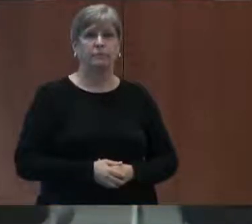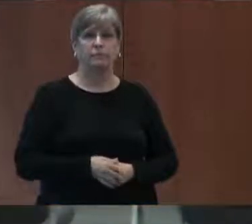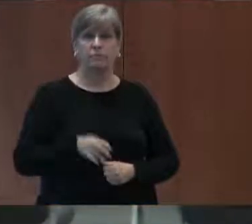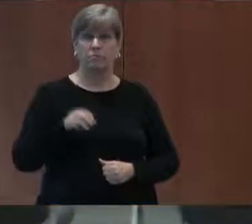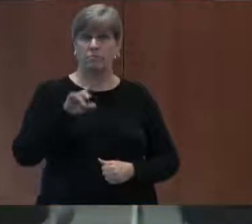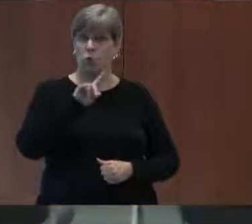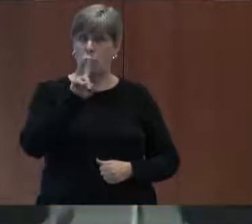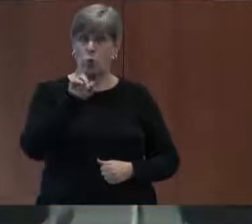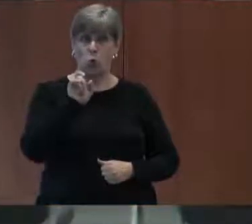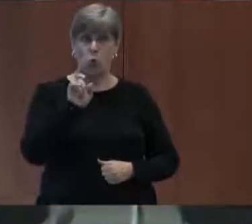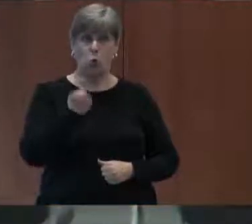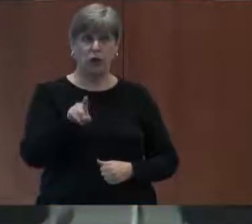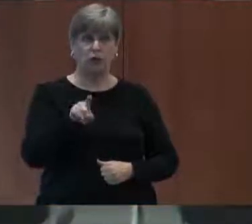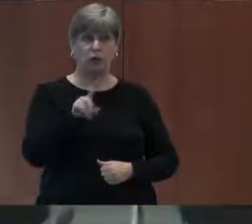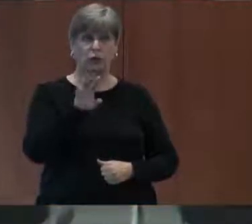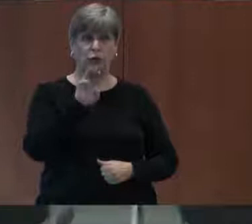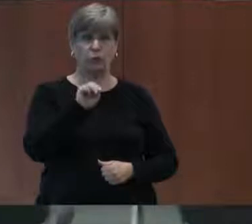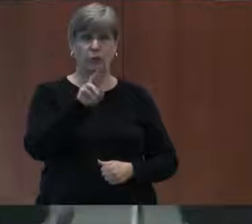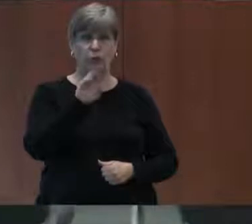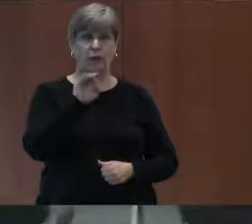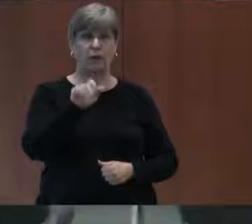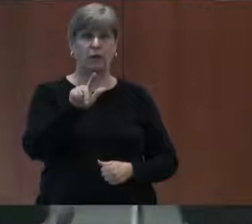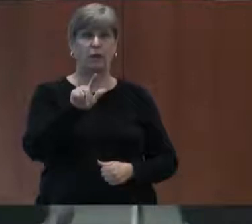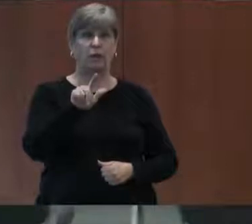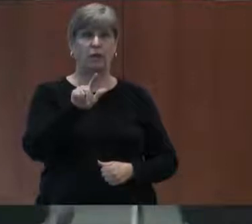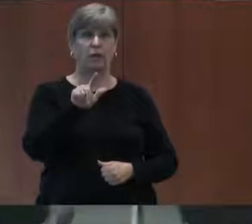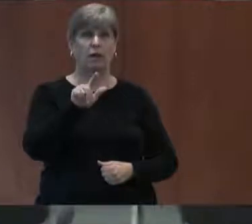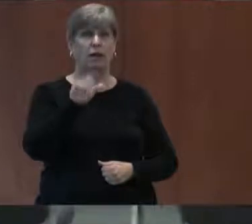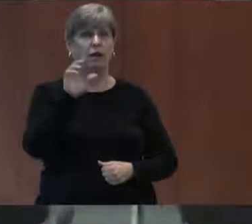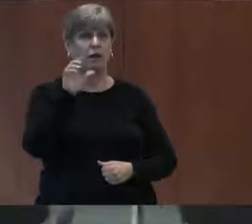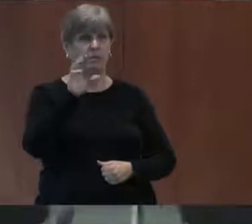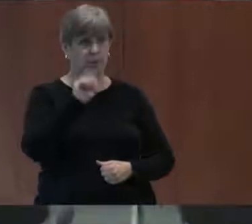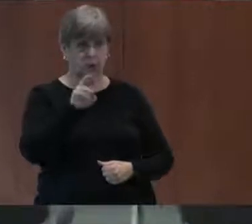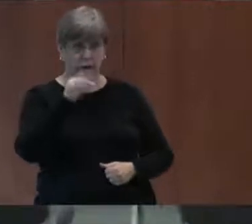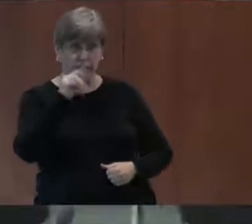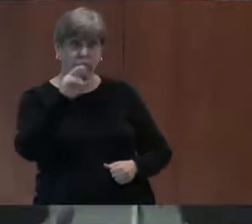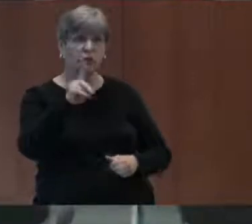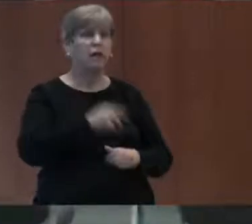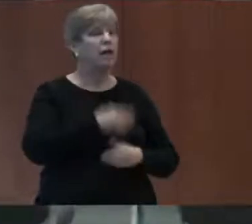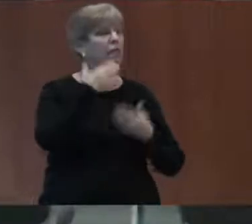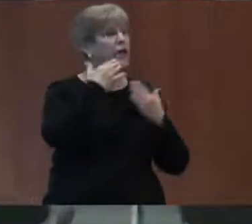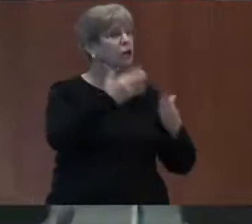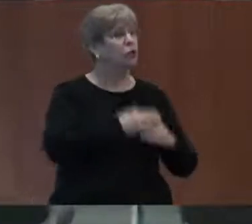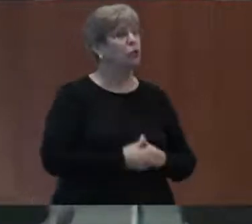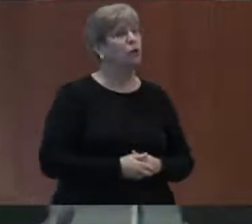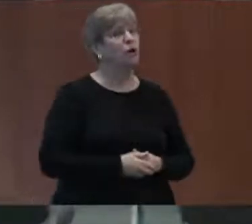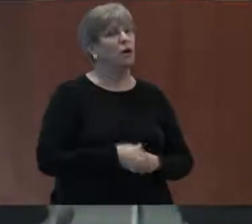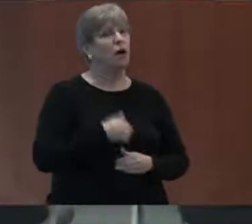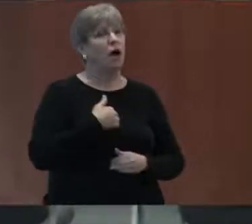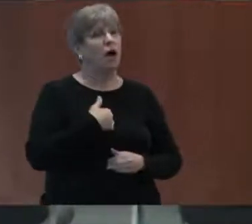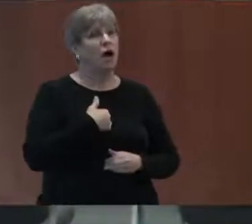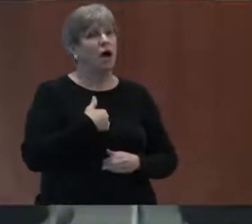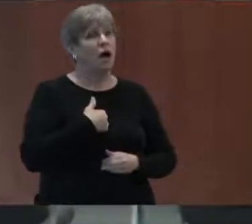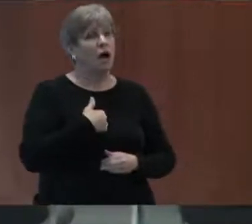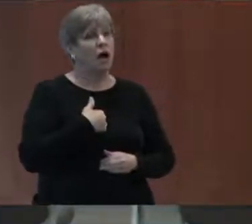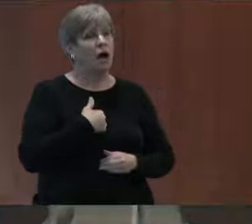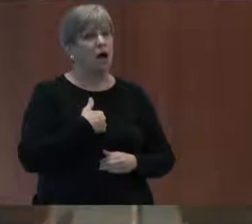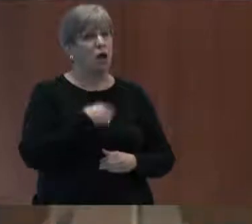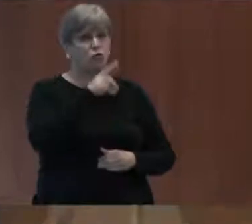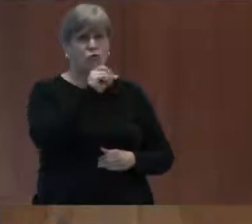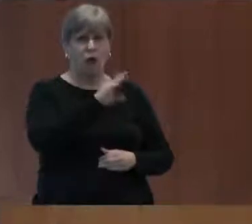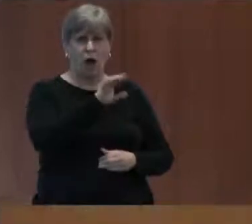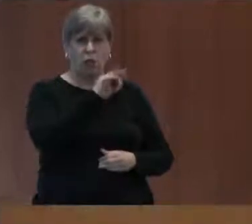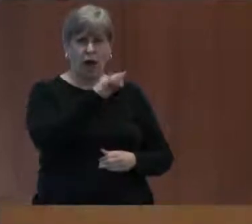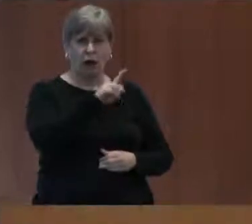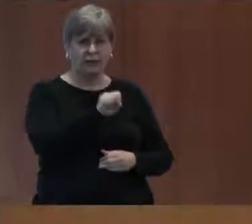Questions to Mr. Bechtel about the consent agenda? Mr. Gesper? Thank you. I guess Rob Rollins, as he's here, if